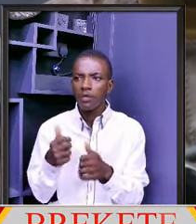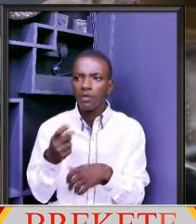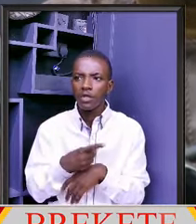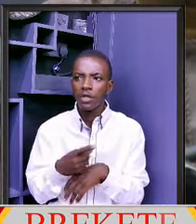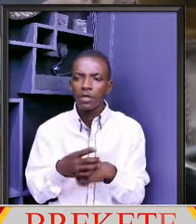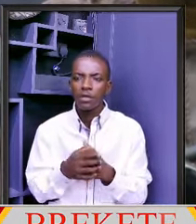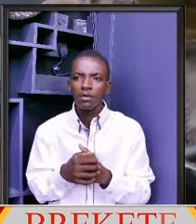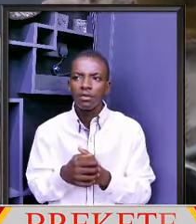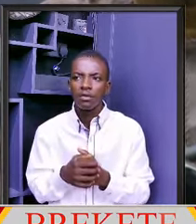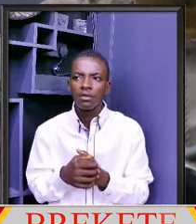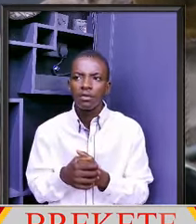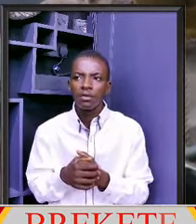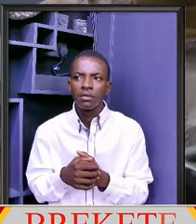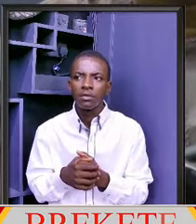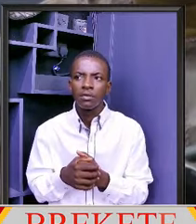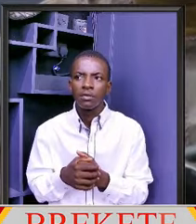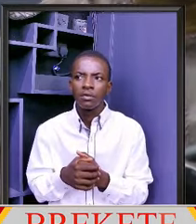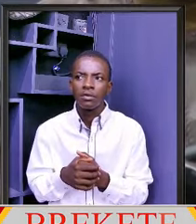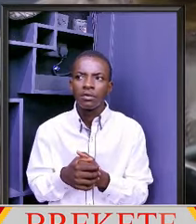every day?